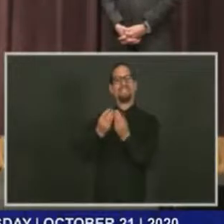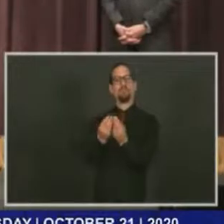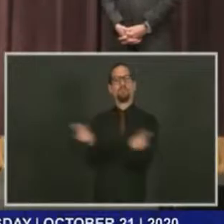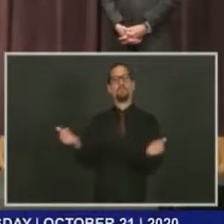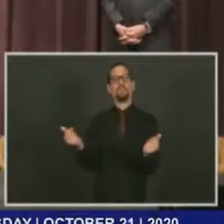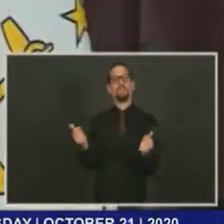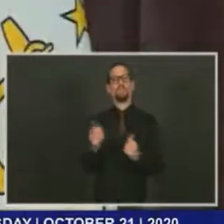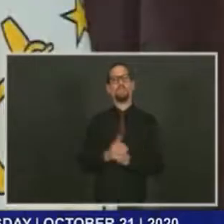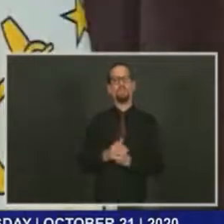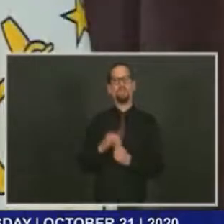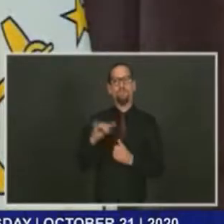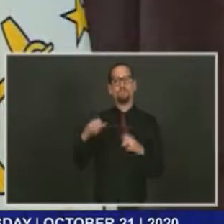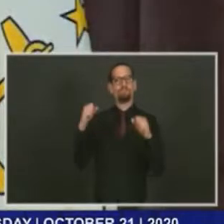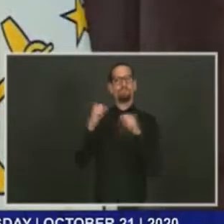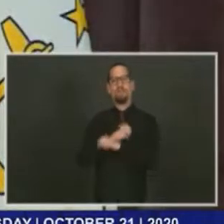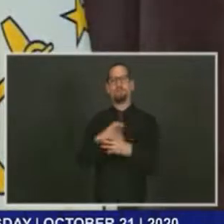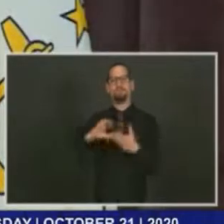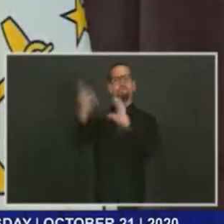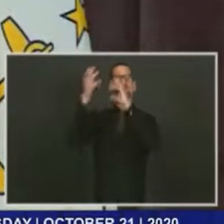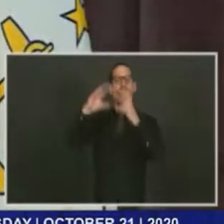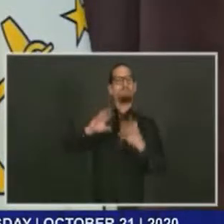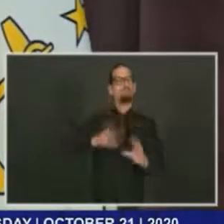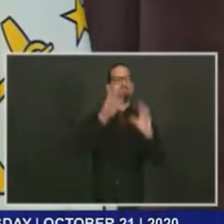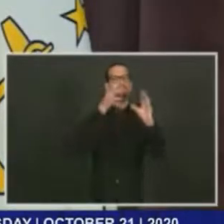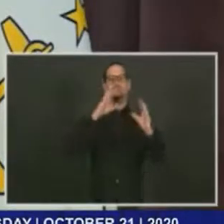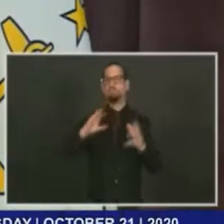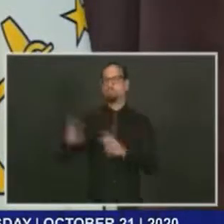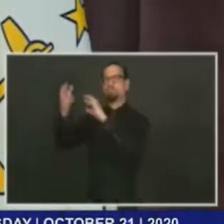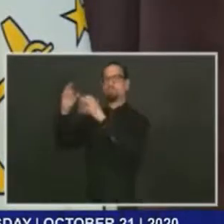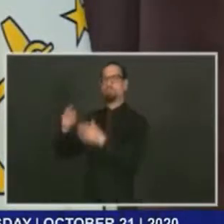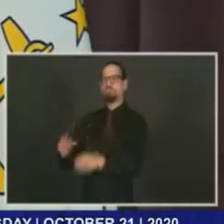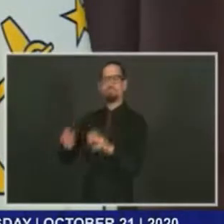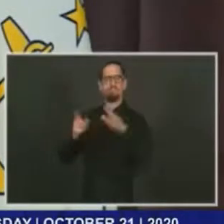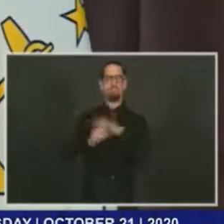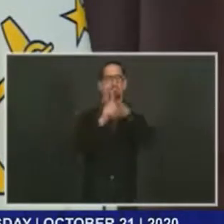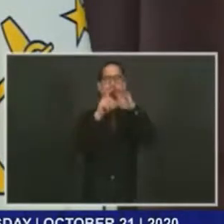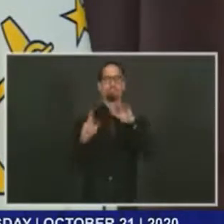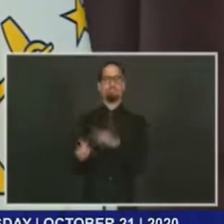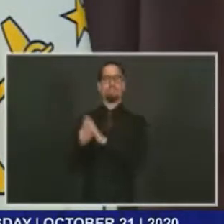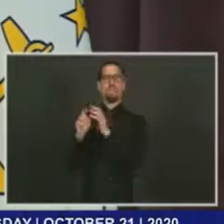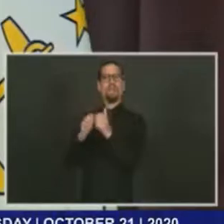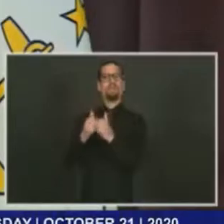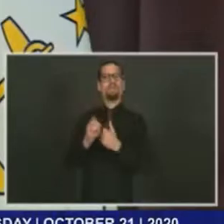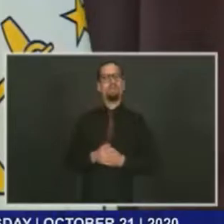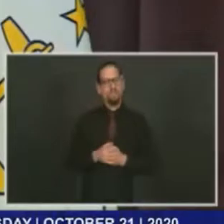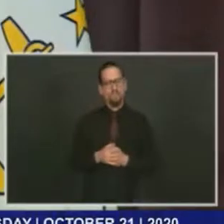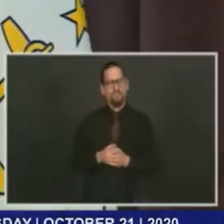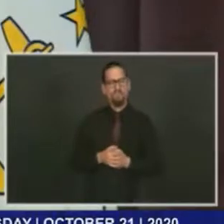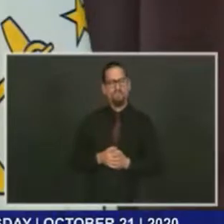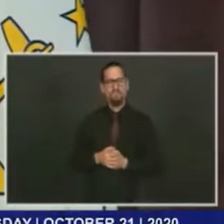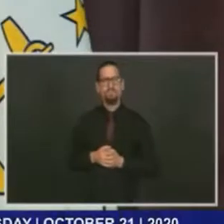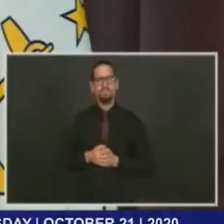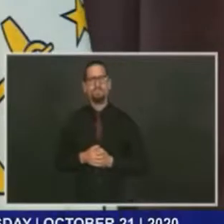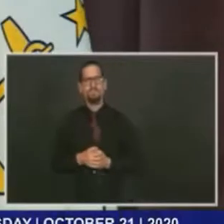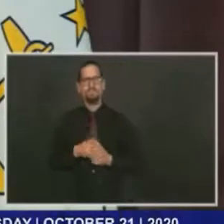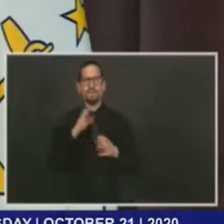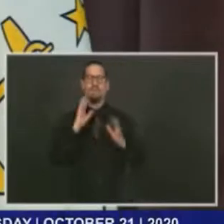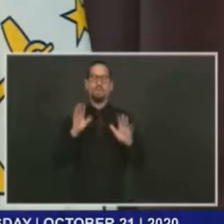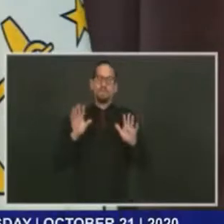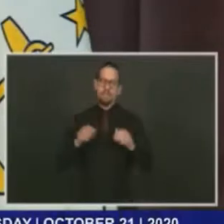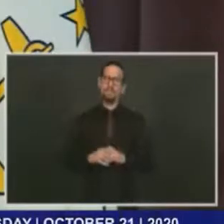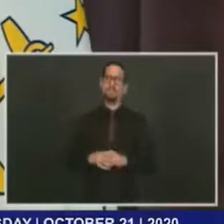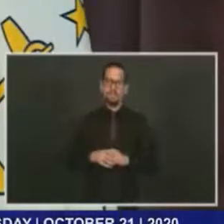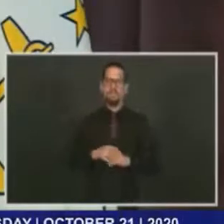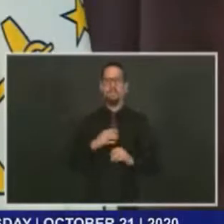bikes. Something does need to be done. Many of these bikes are illegal for use on the streets. You will see them